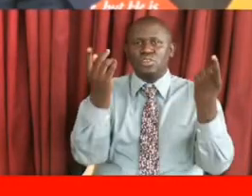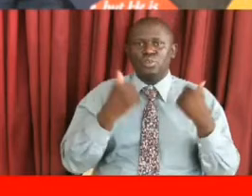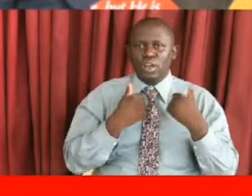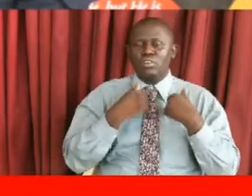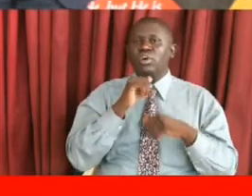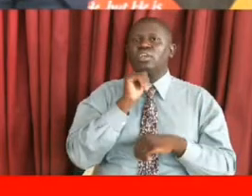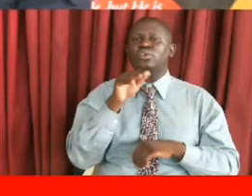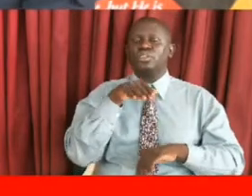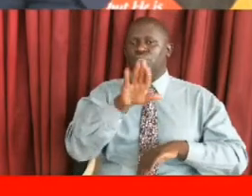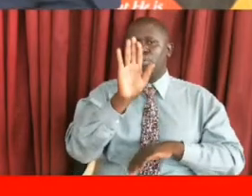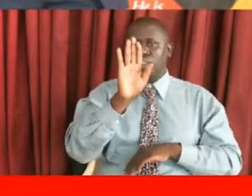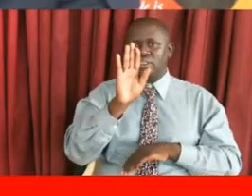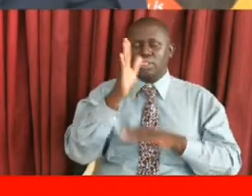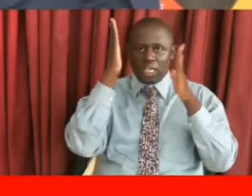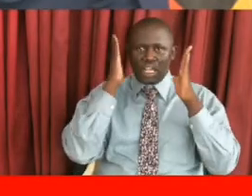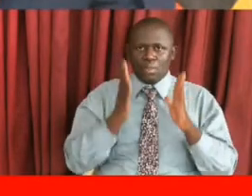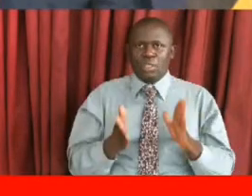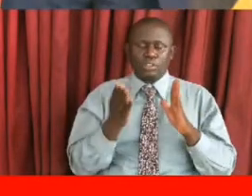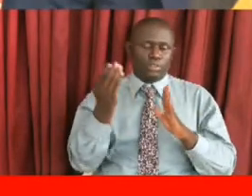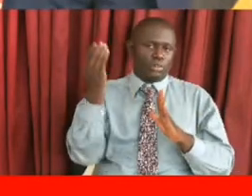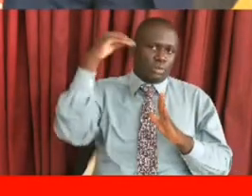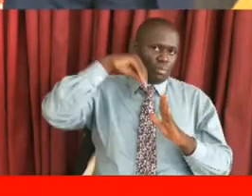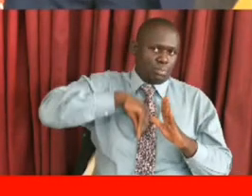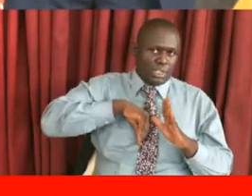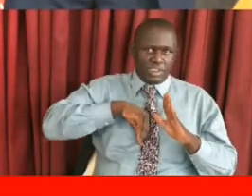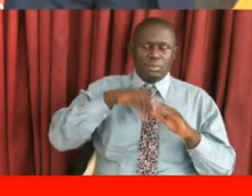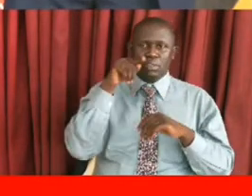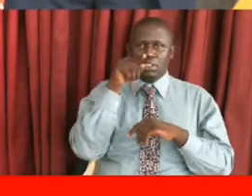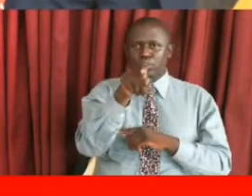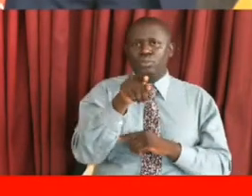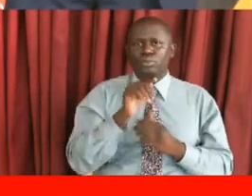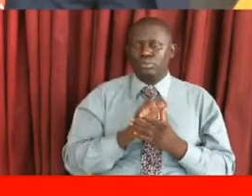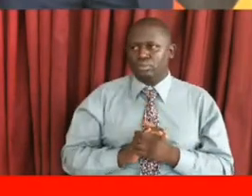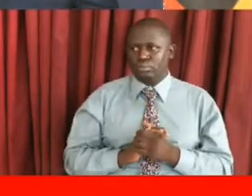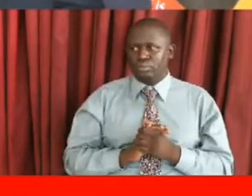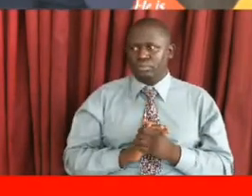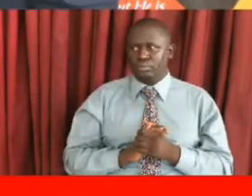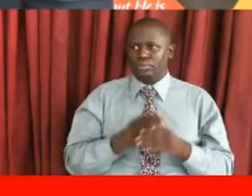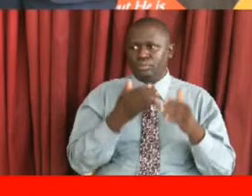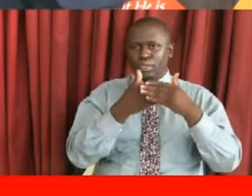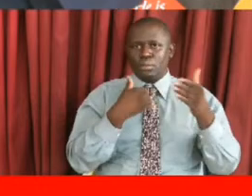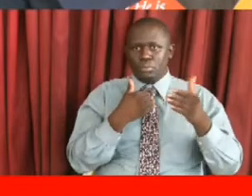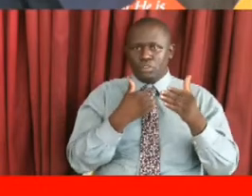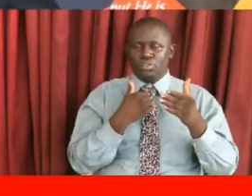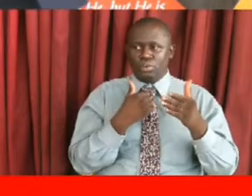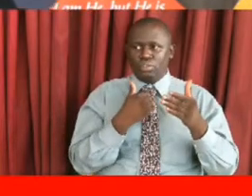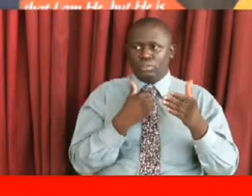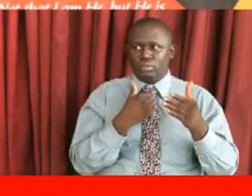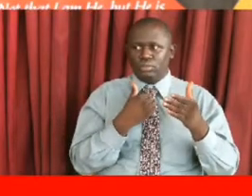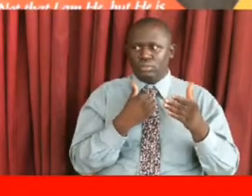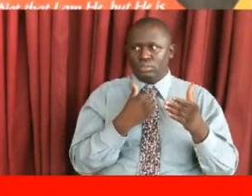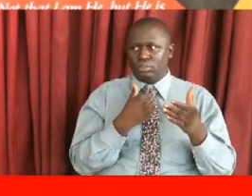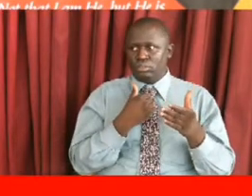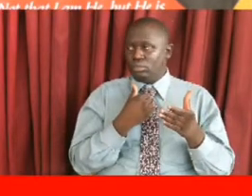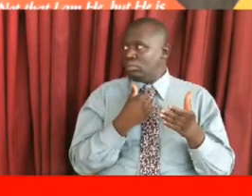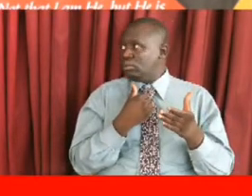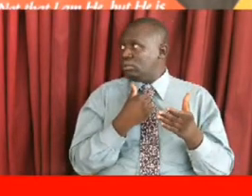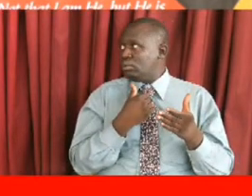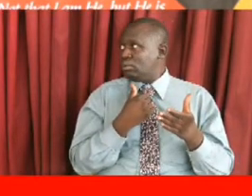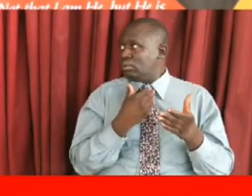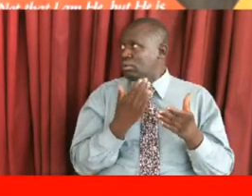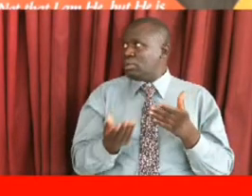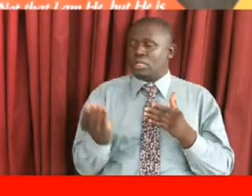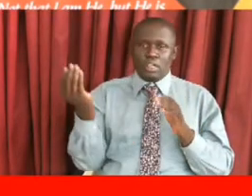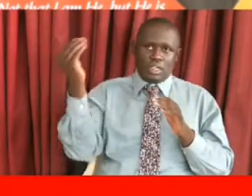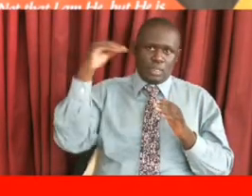yours somebody put them in there for you so before he put before he put